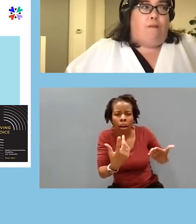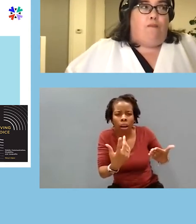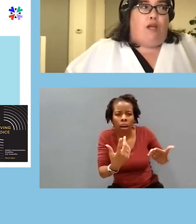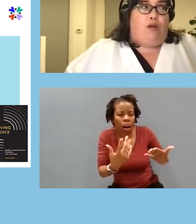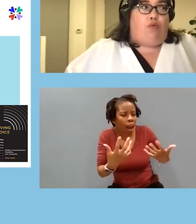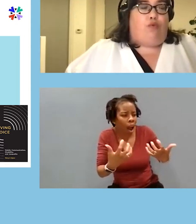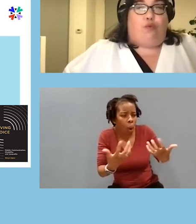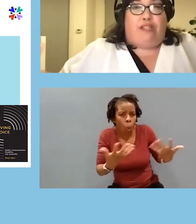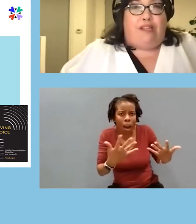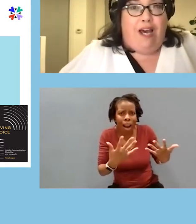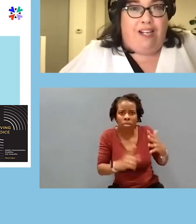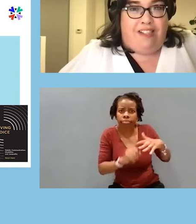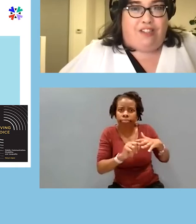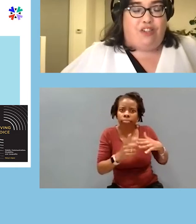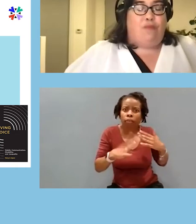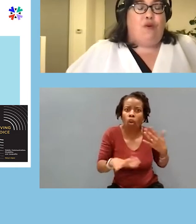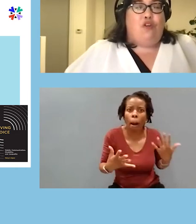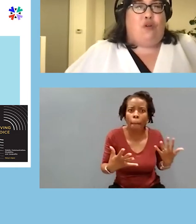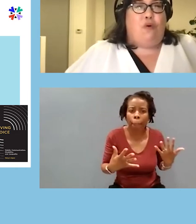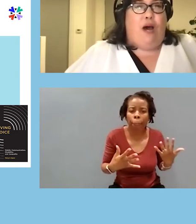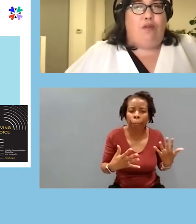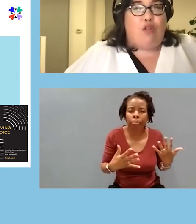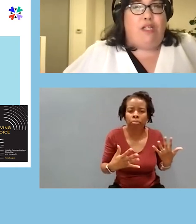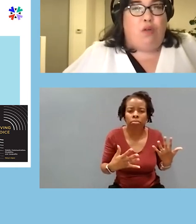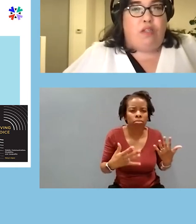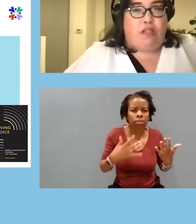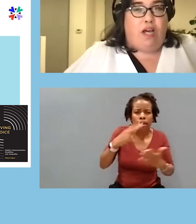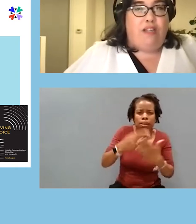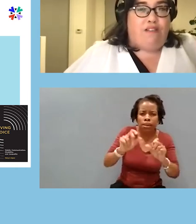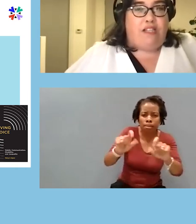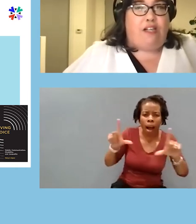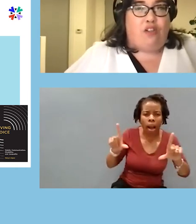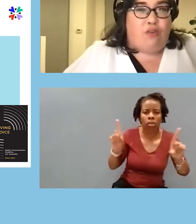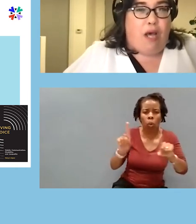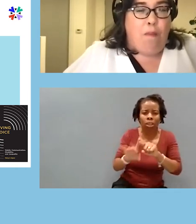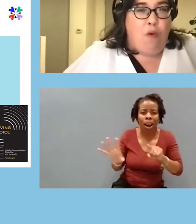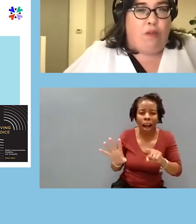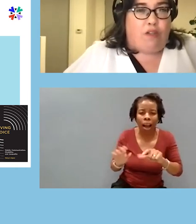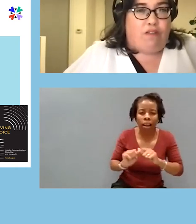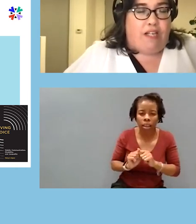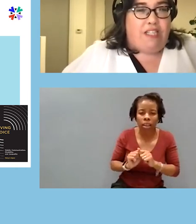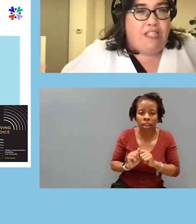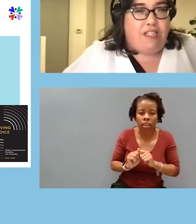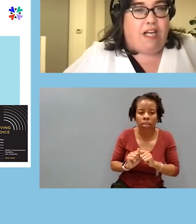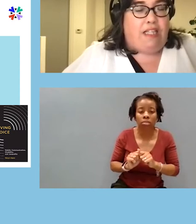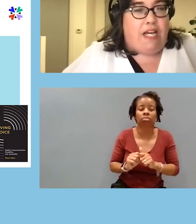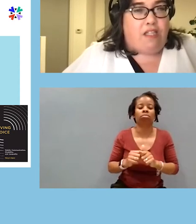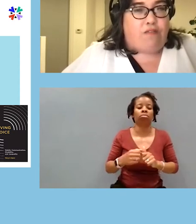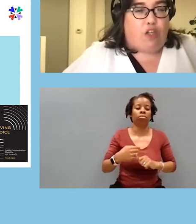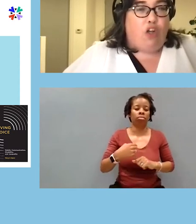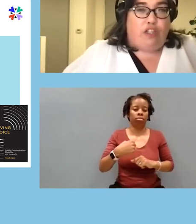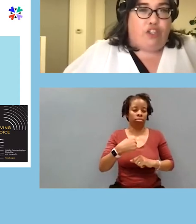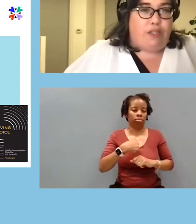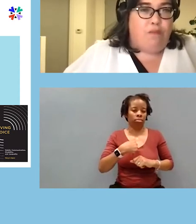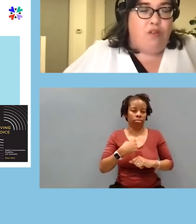and design, you know. So I really wanted to kind of signal that moment of like, this is a